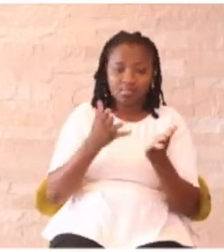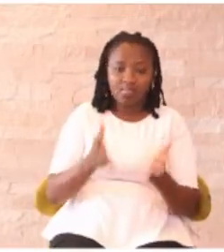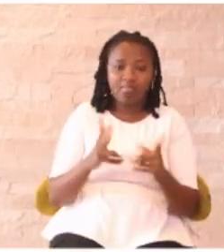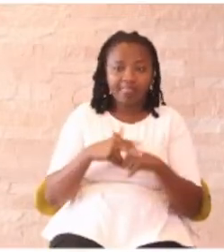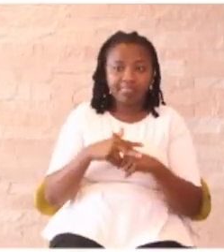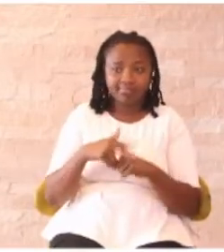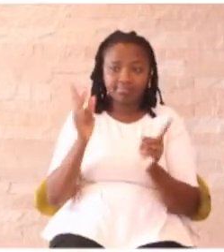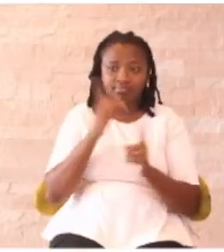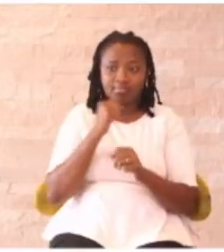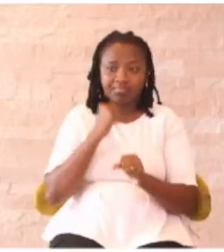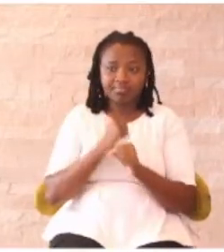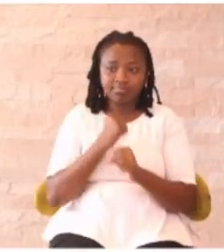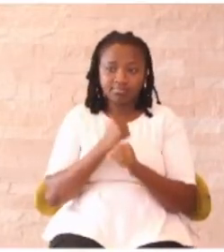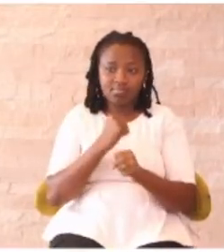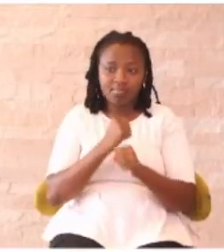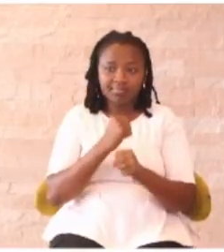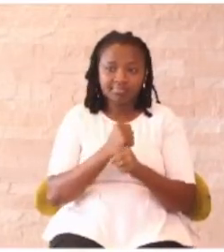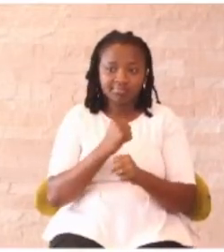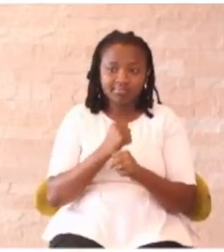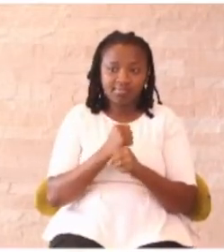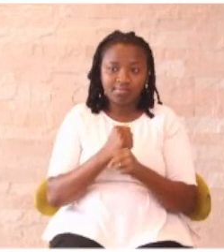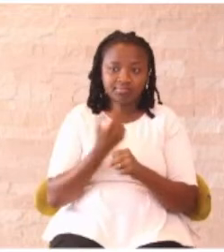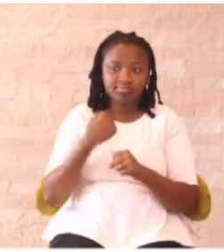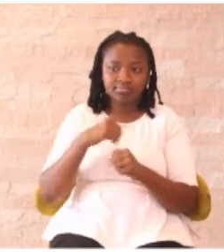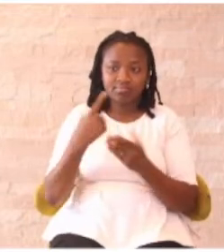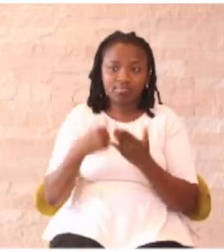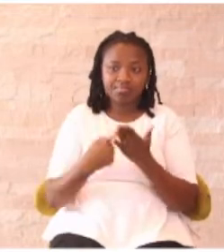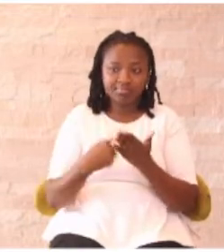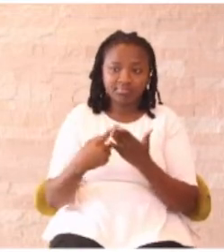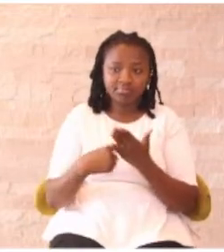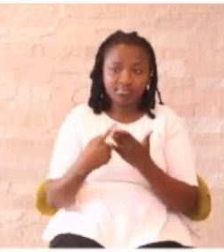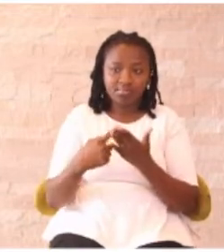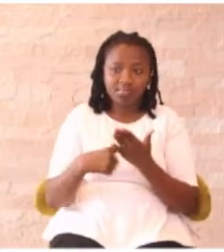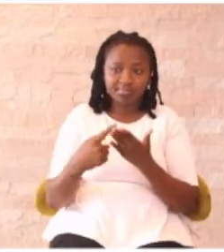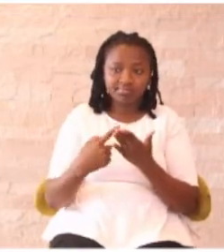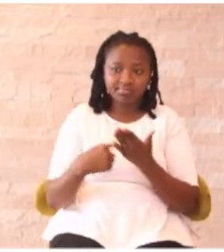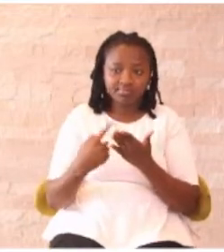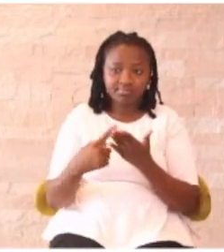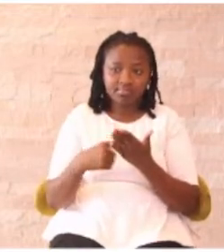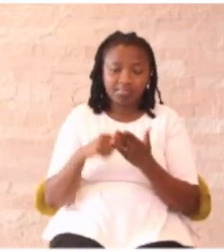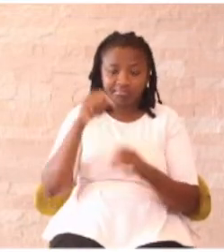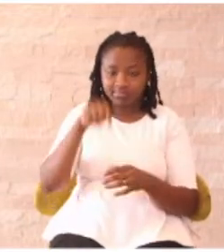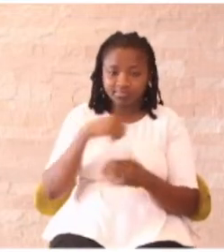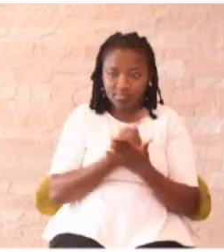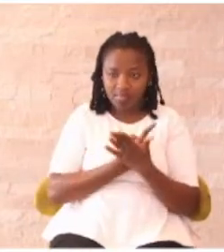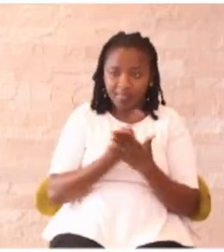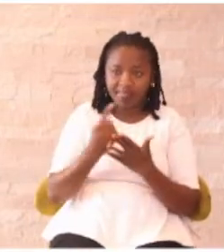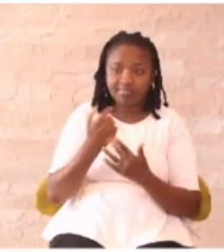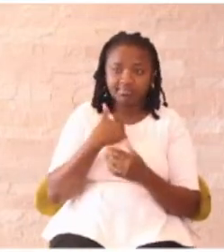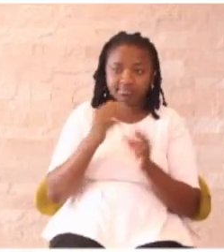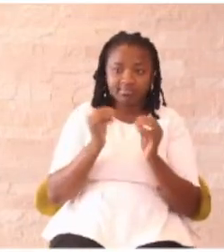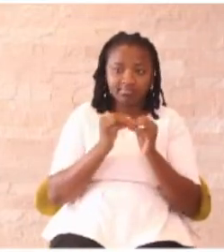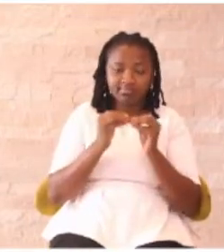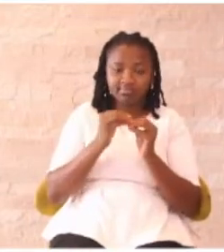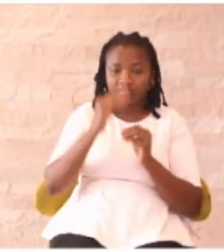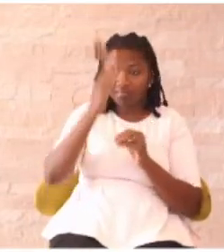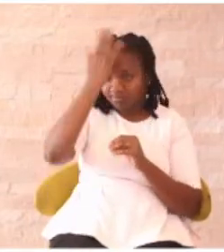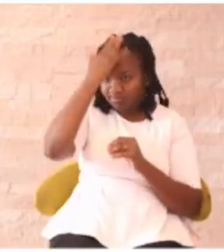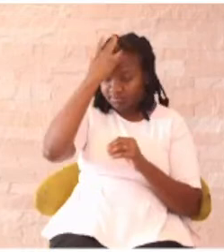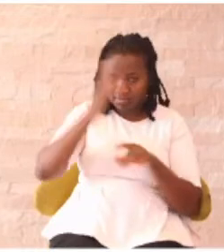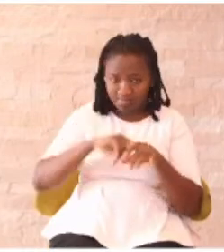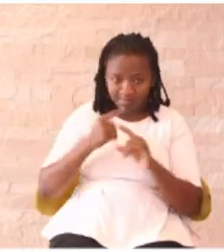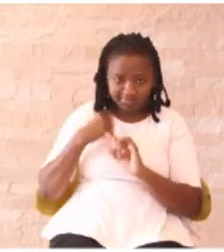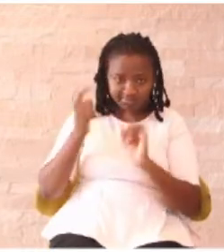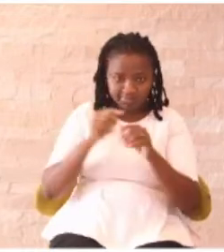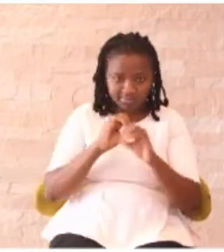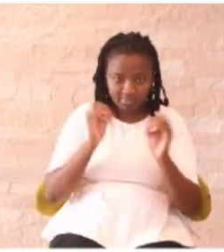work. We have had deliberations. This week we had a meeting on Monday. When I was not able to join, we